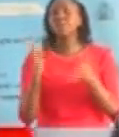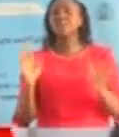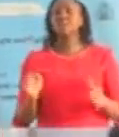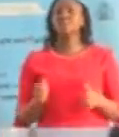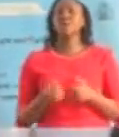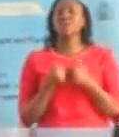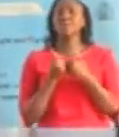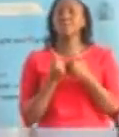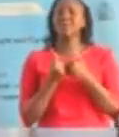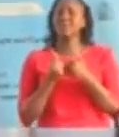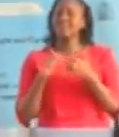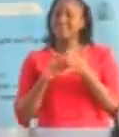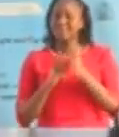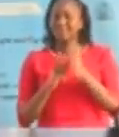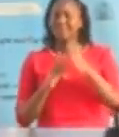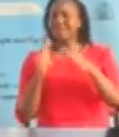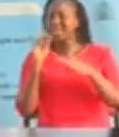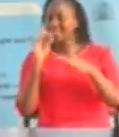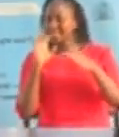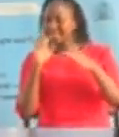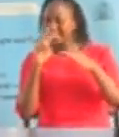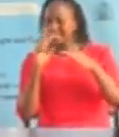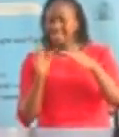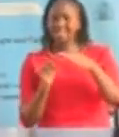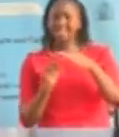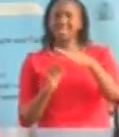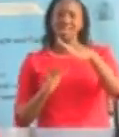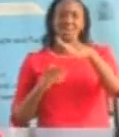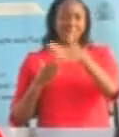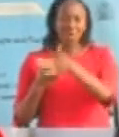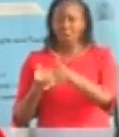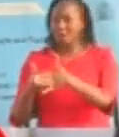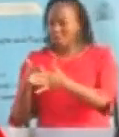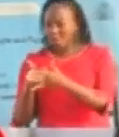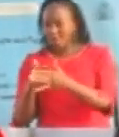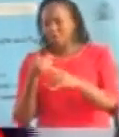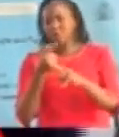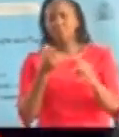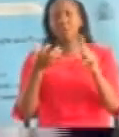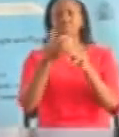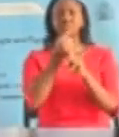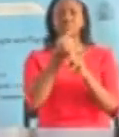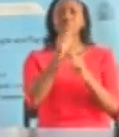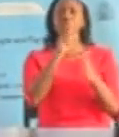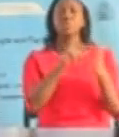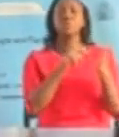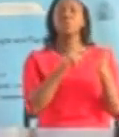those layers received preferential treatment on resource allocation.